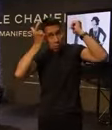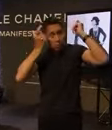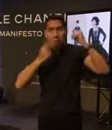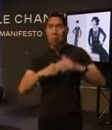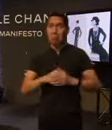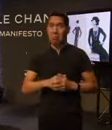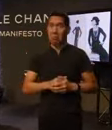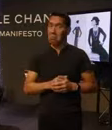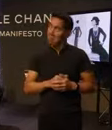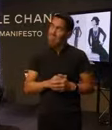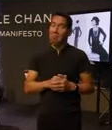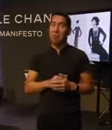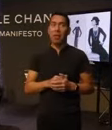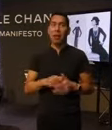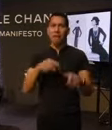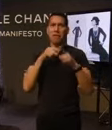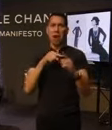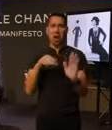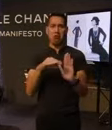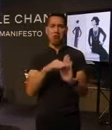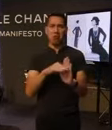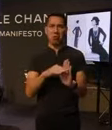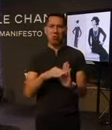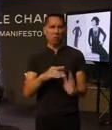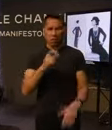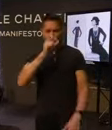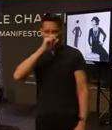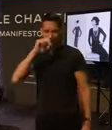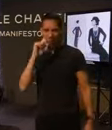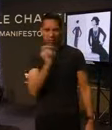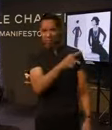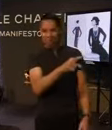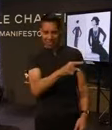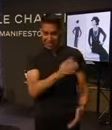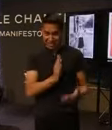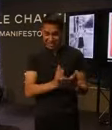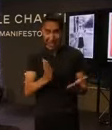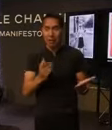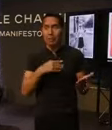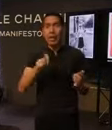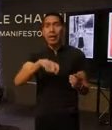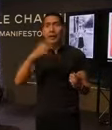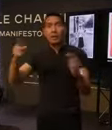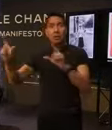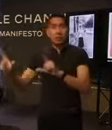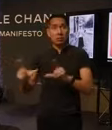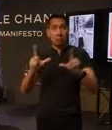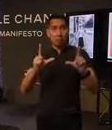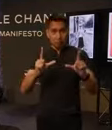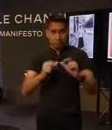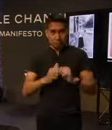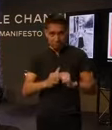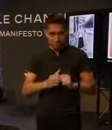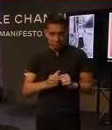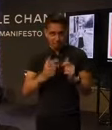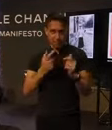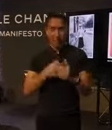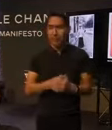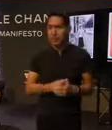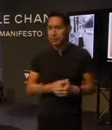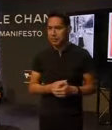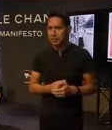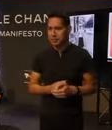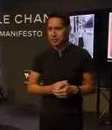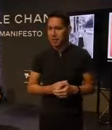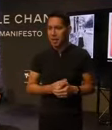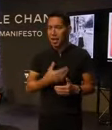she just doesn't want to play by the rules. That shines through, absolutely. We might hop to the next slide and leap forward a